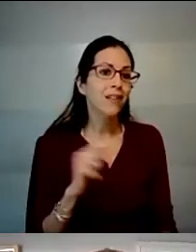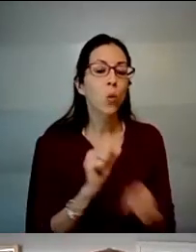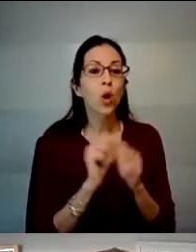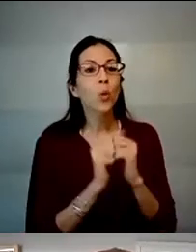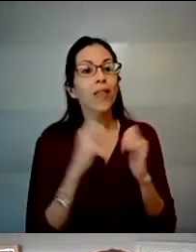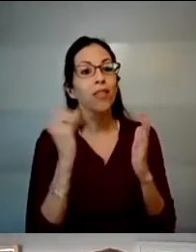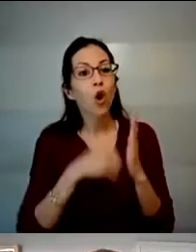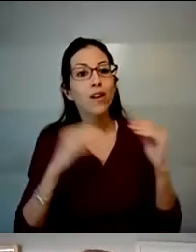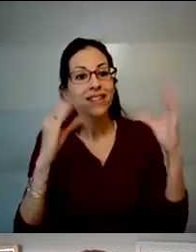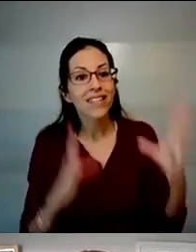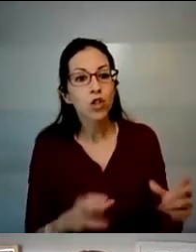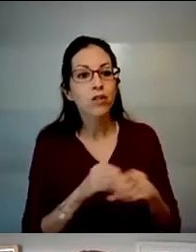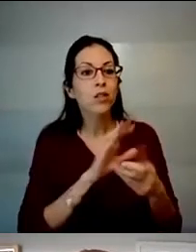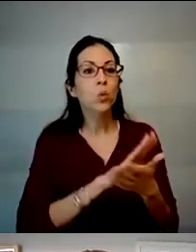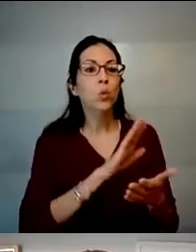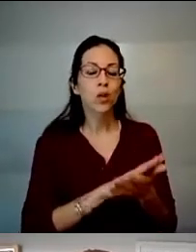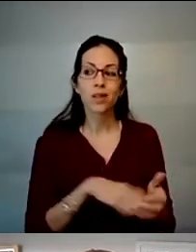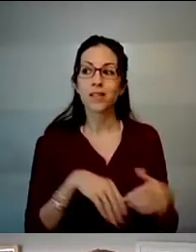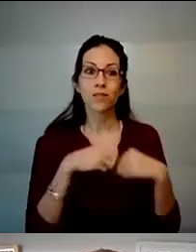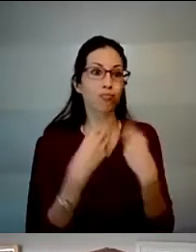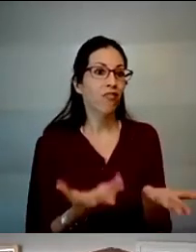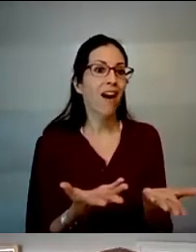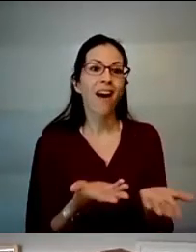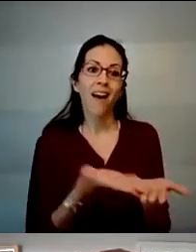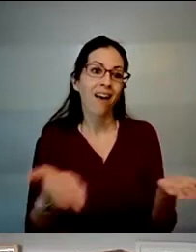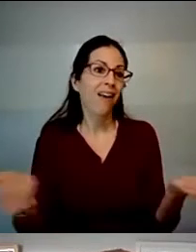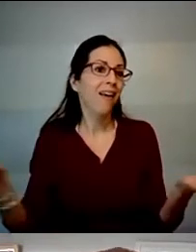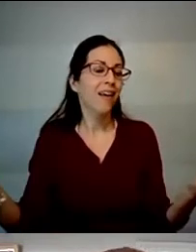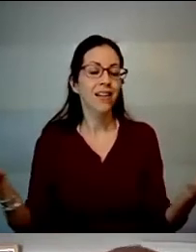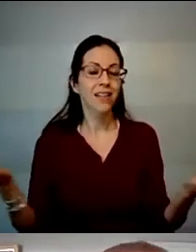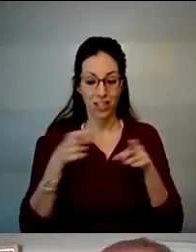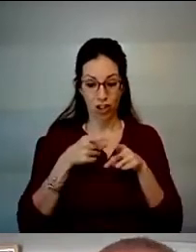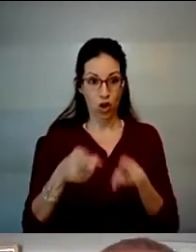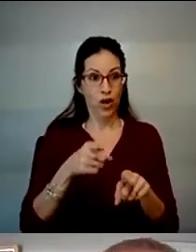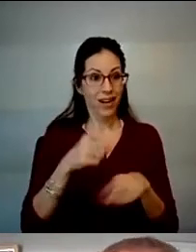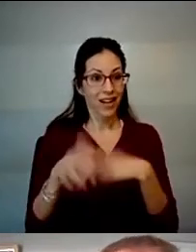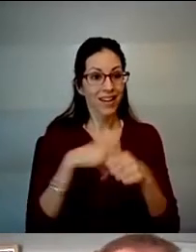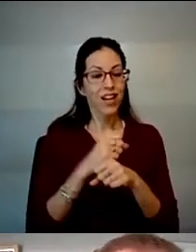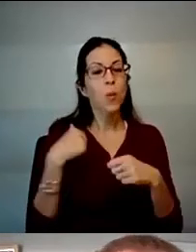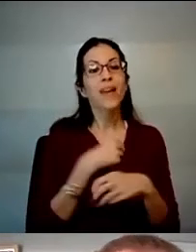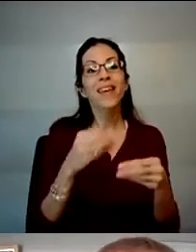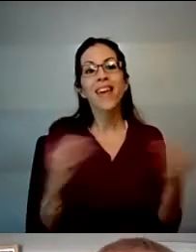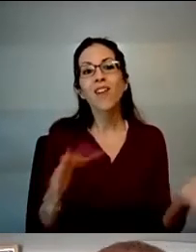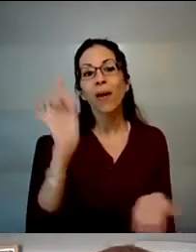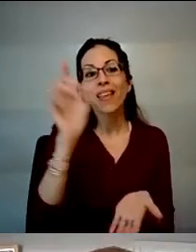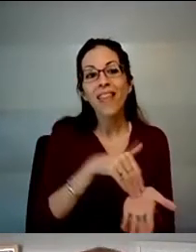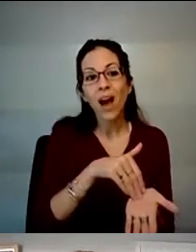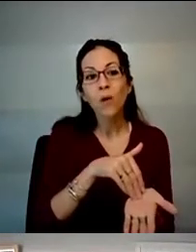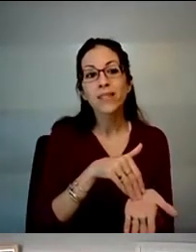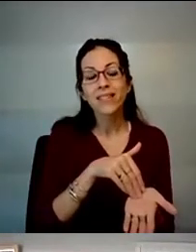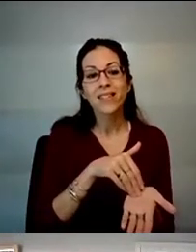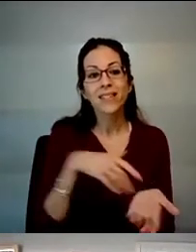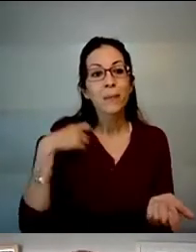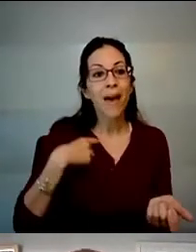to supply these materials. And over the course of the year, gave out 8,000 kits. And so